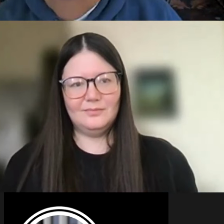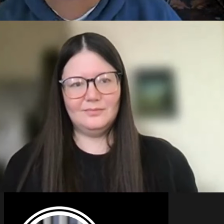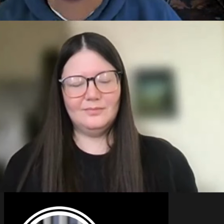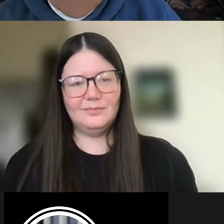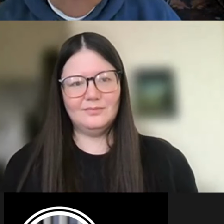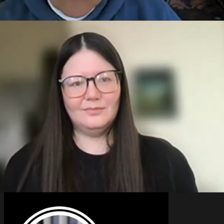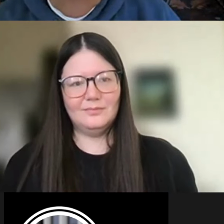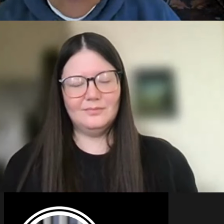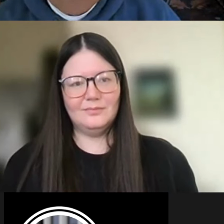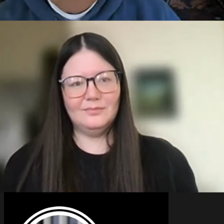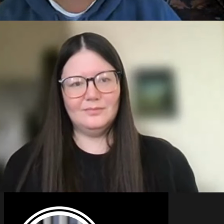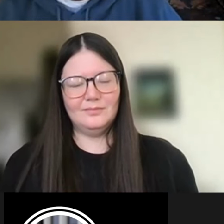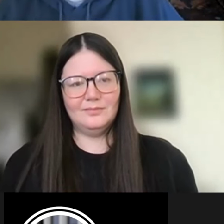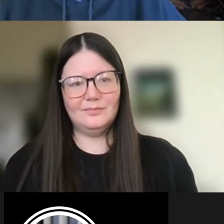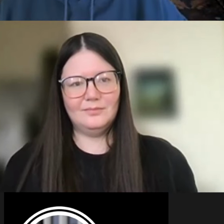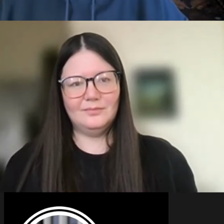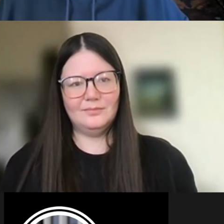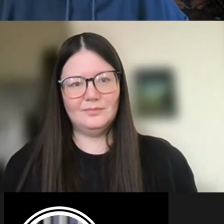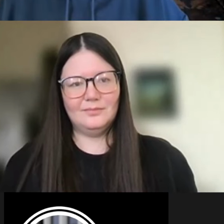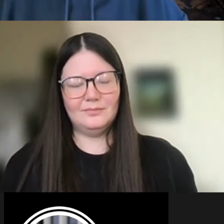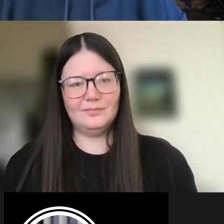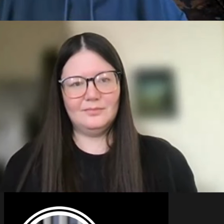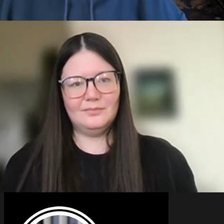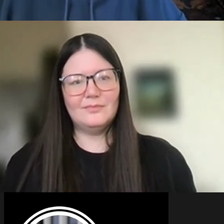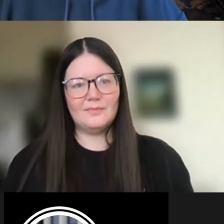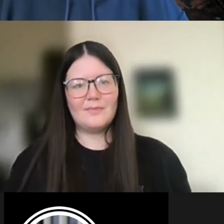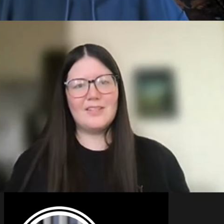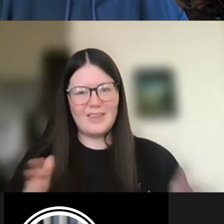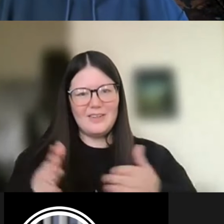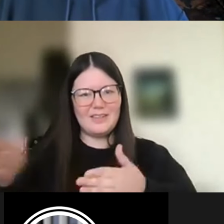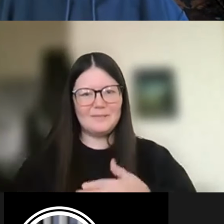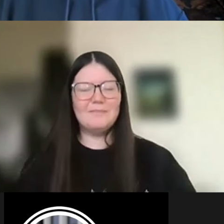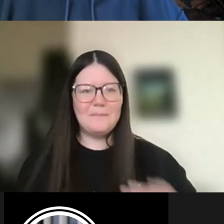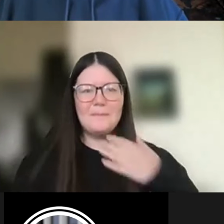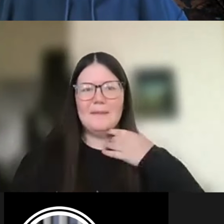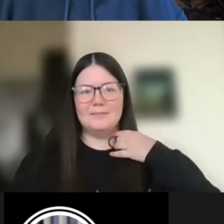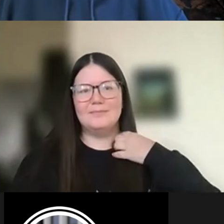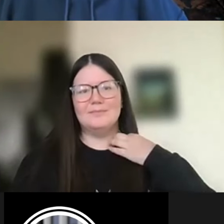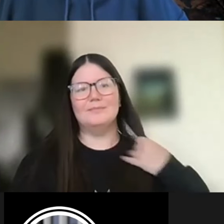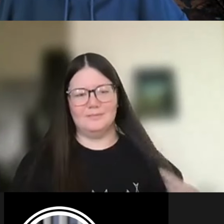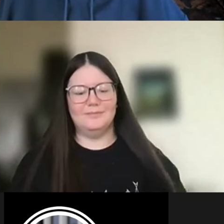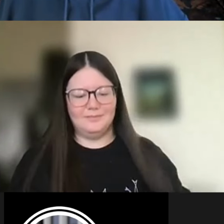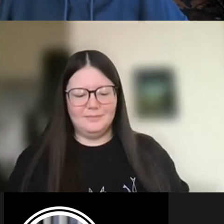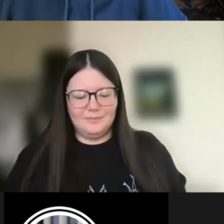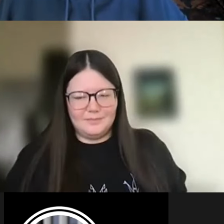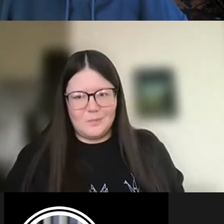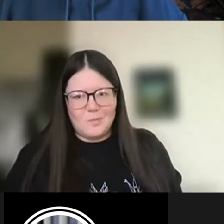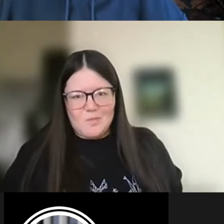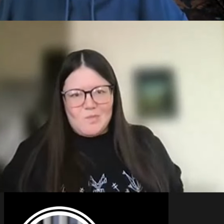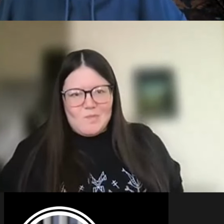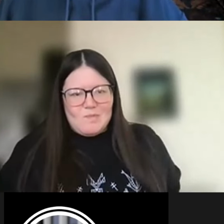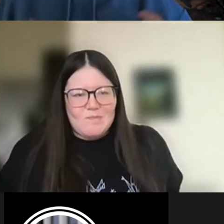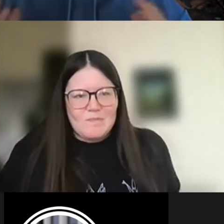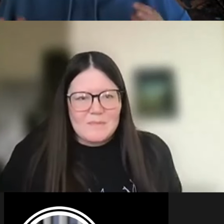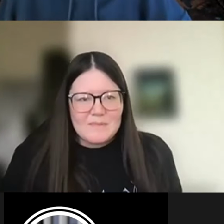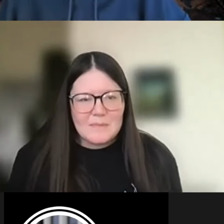I oftentimes will buy my ticket right away so that it's the cheapest fare I can find.